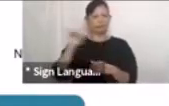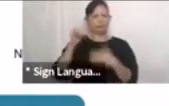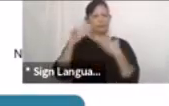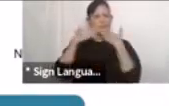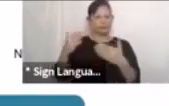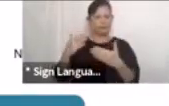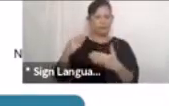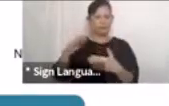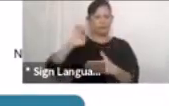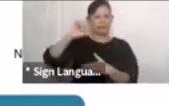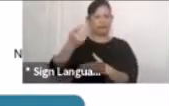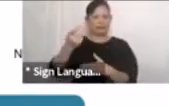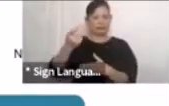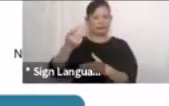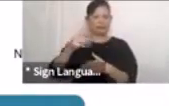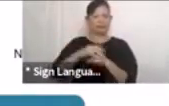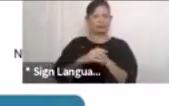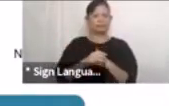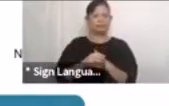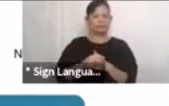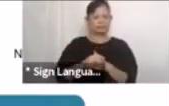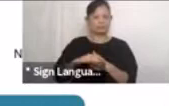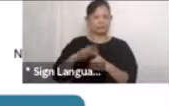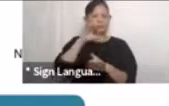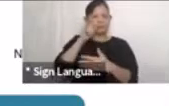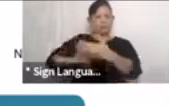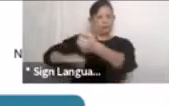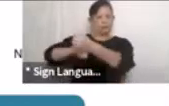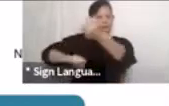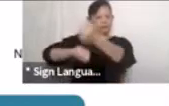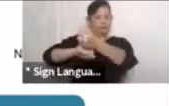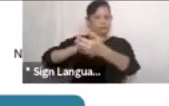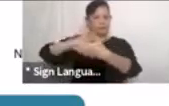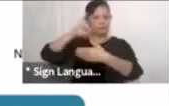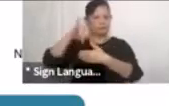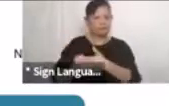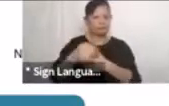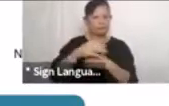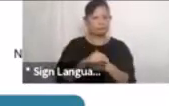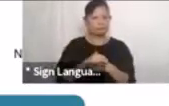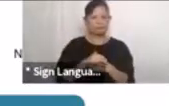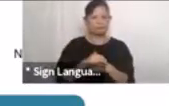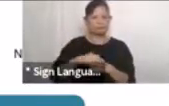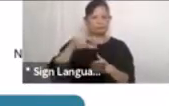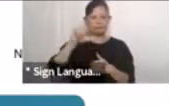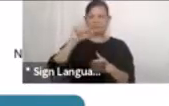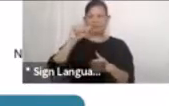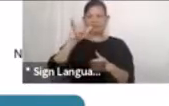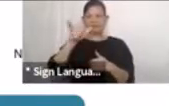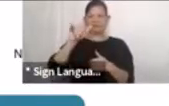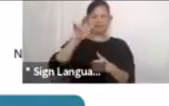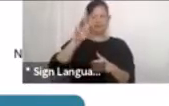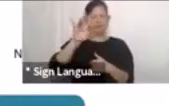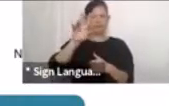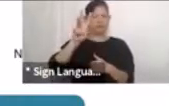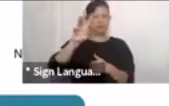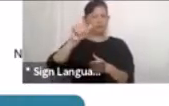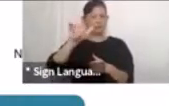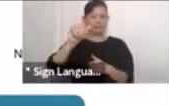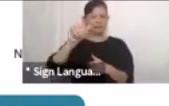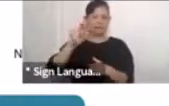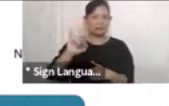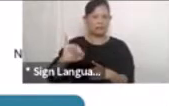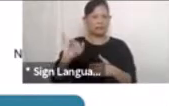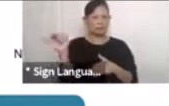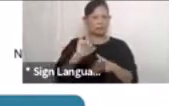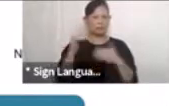former colleagues at the UNFPA Sri Lanka who supported the project, Alain Sibenala, Gamini Vanasekara, and Nishanta Varnasurya. I must also